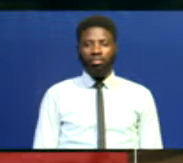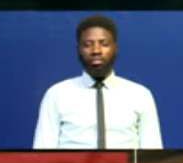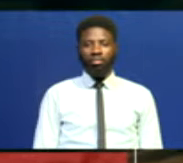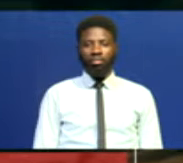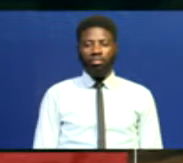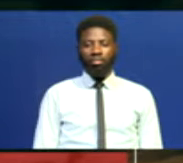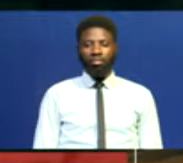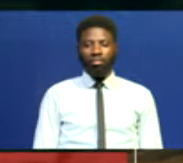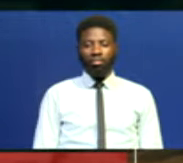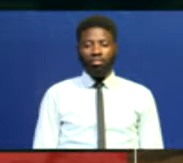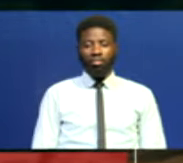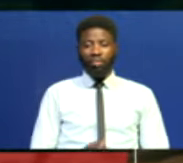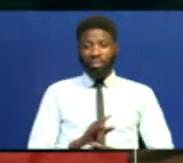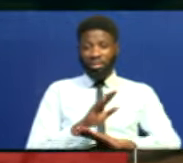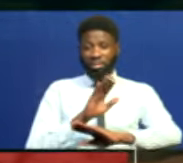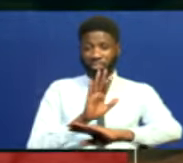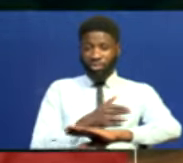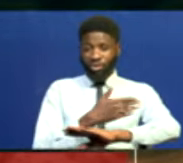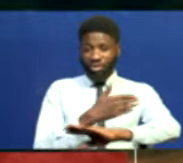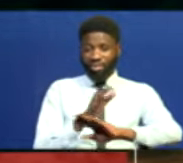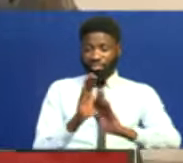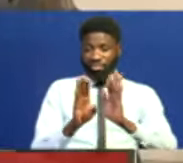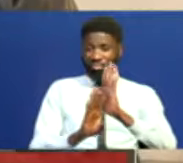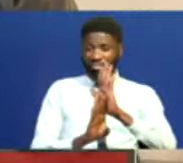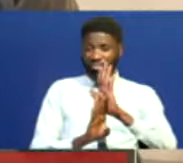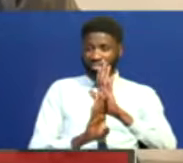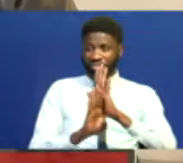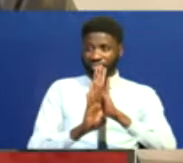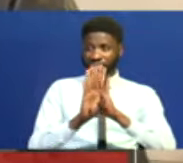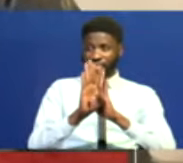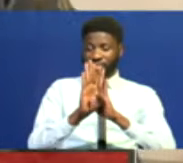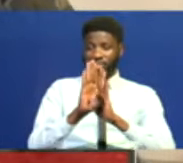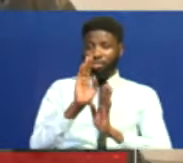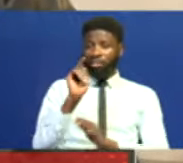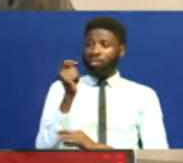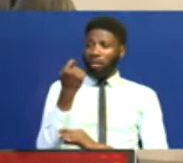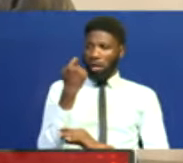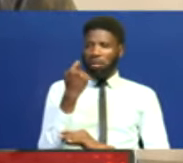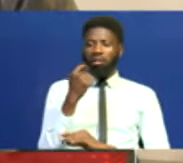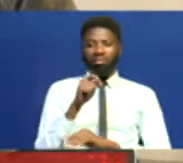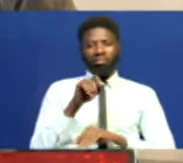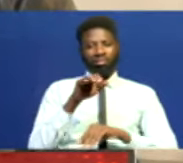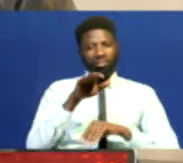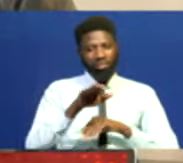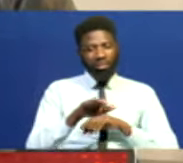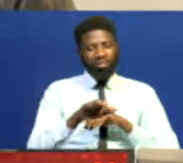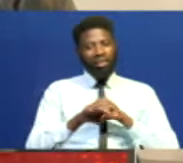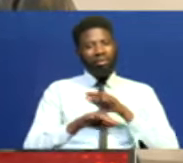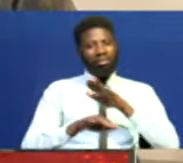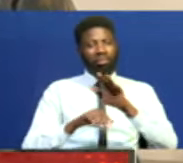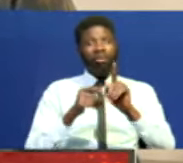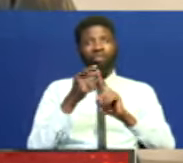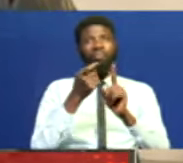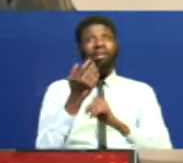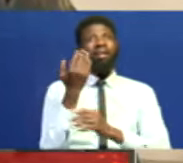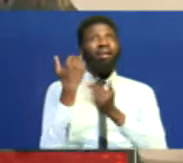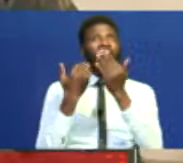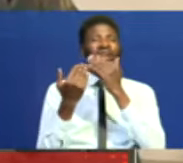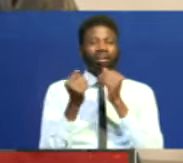The music development in this country has been very systematic, right from the